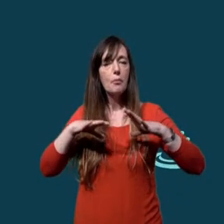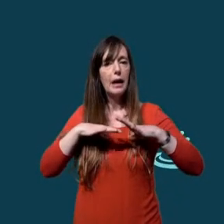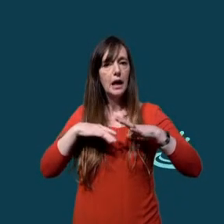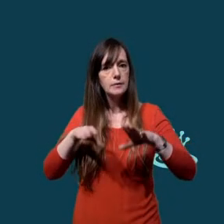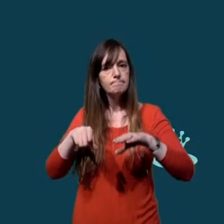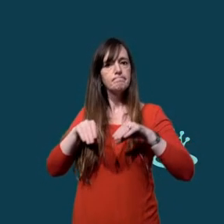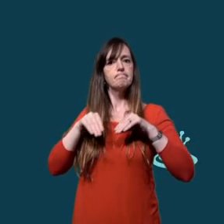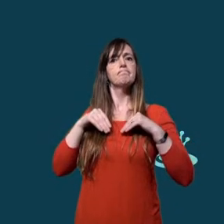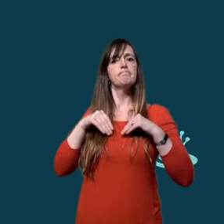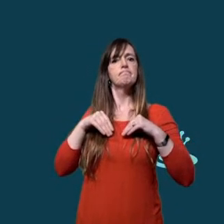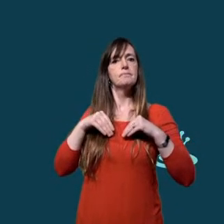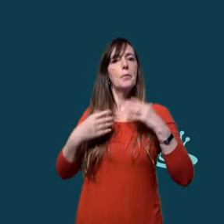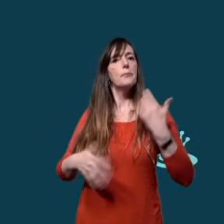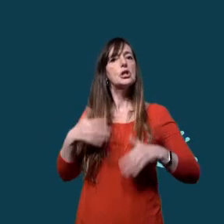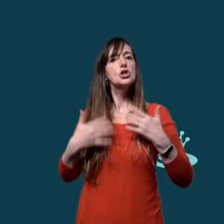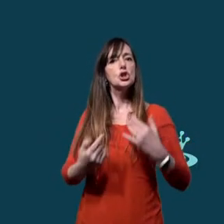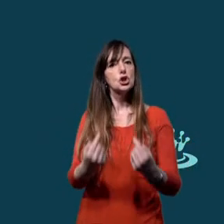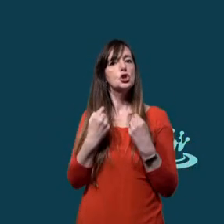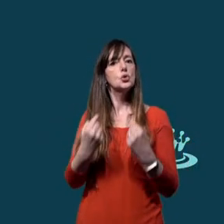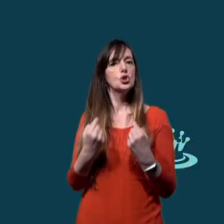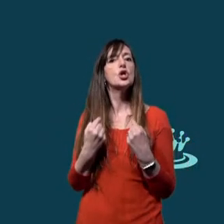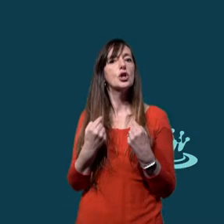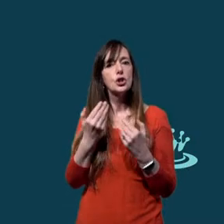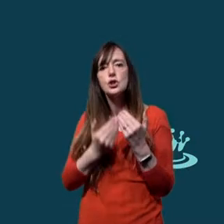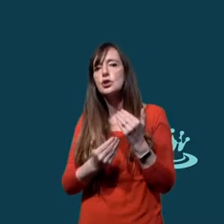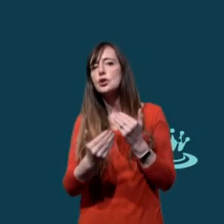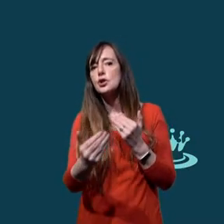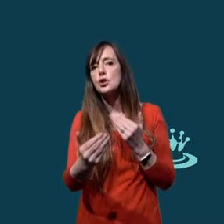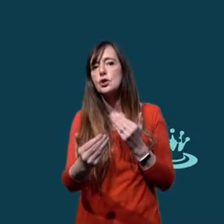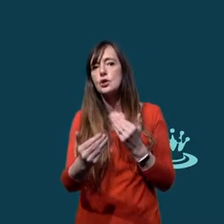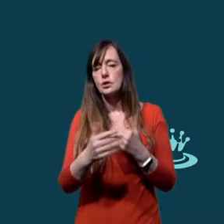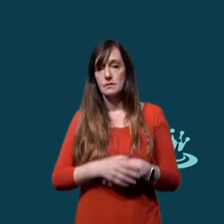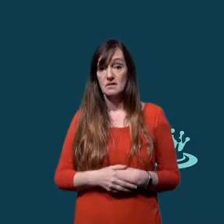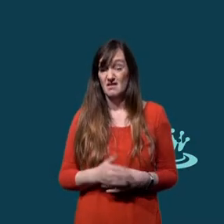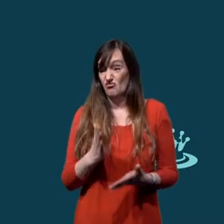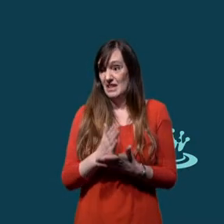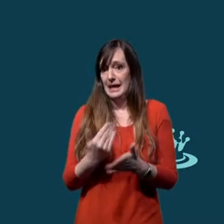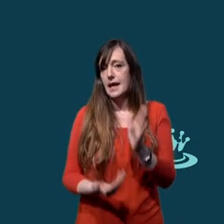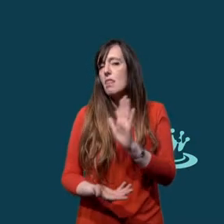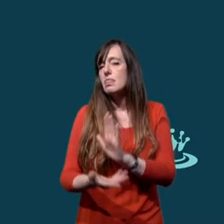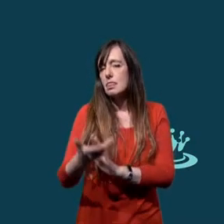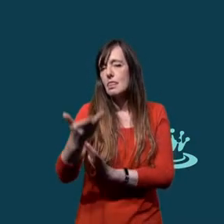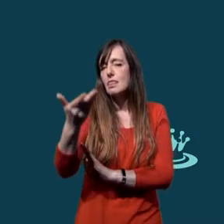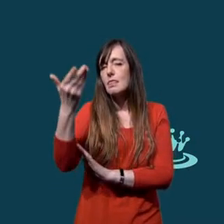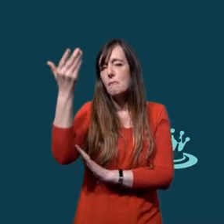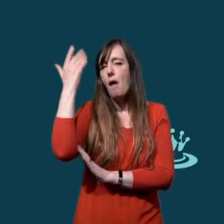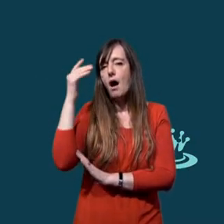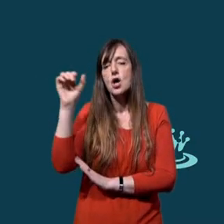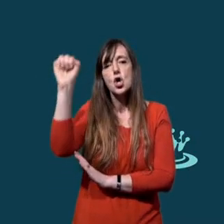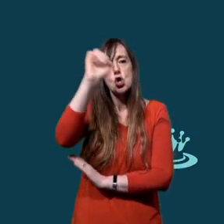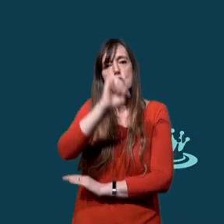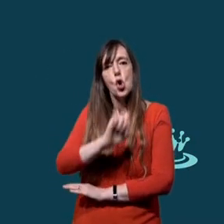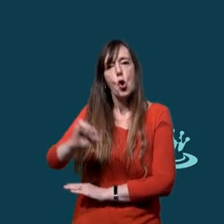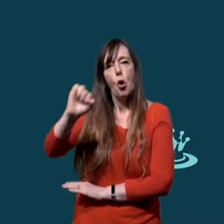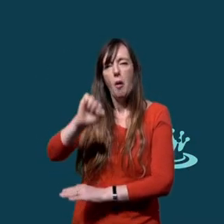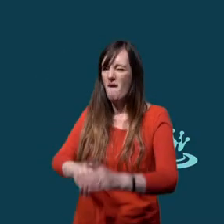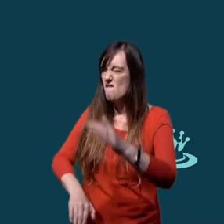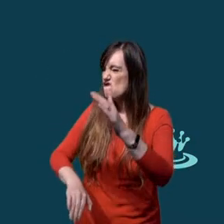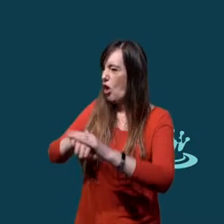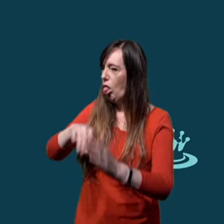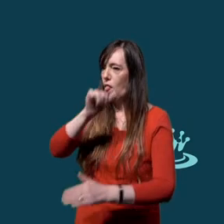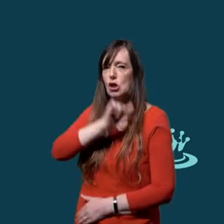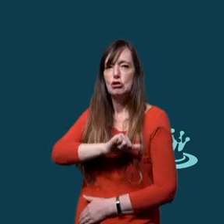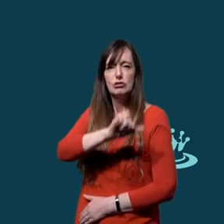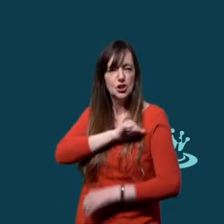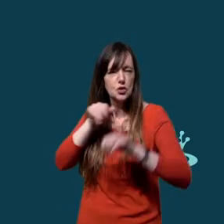persecution. Because the truth is that whereas in the past Europe was filled with Christian